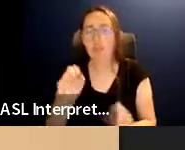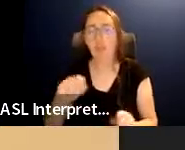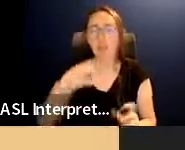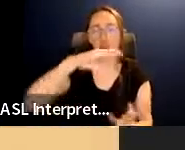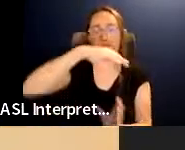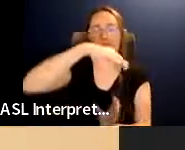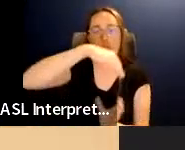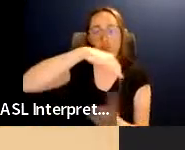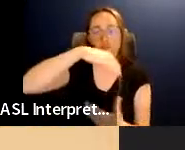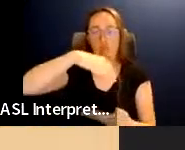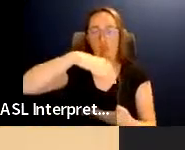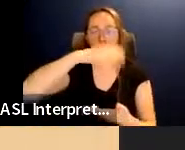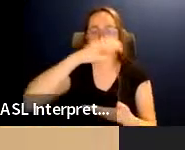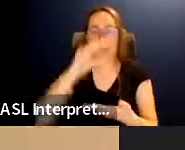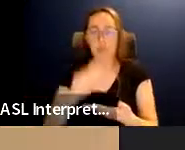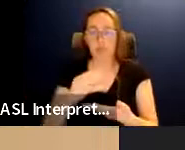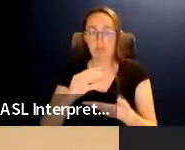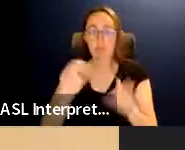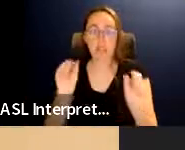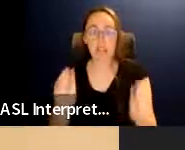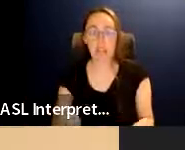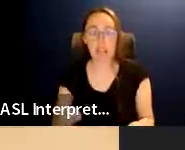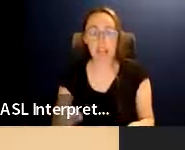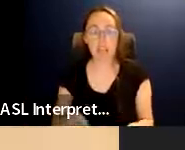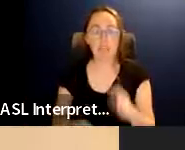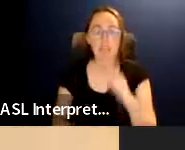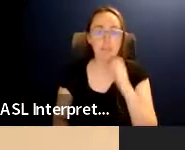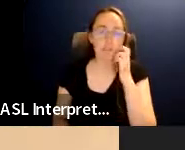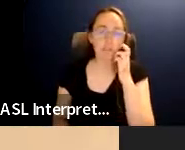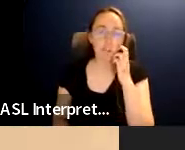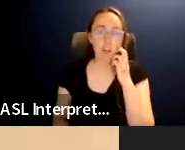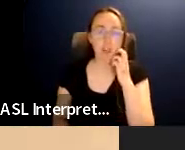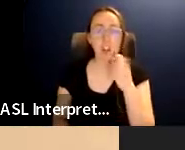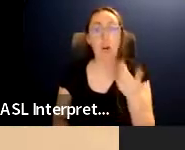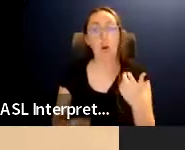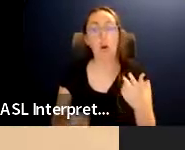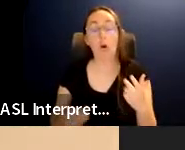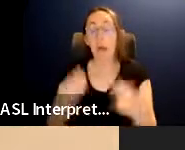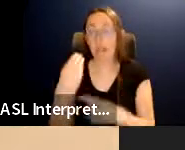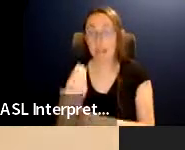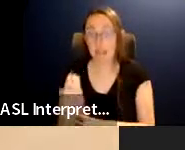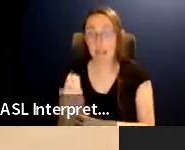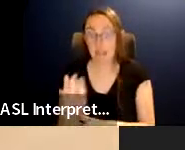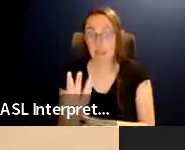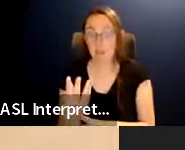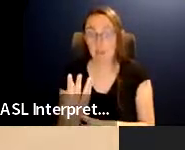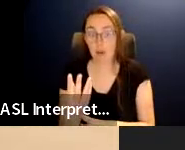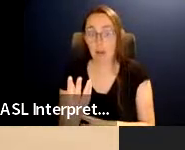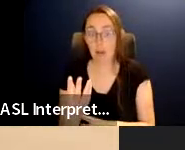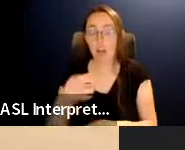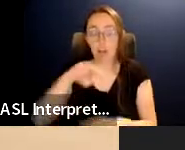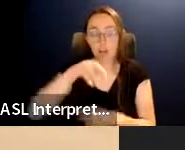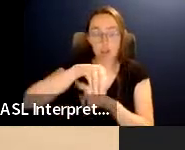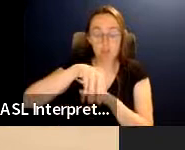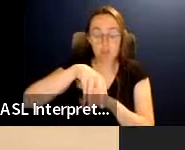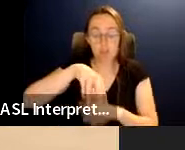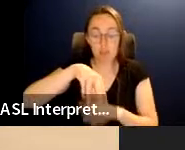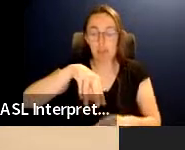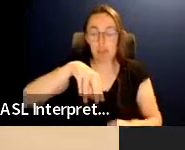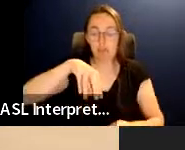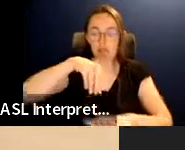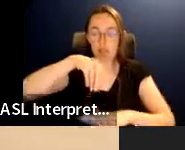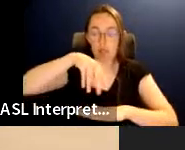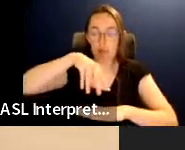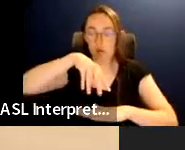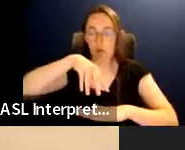its side and position the phone this way and turn the camera on, and I can scan using QR code scanner. I can scan